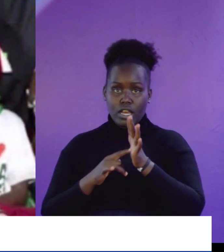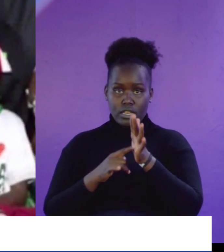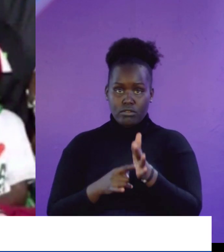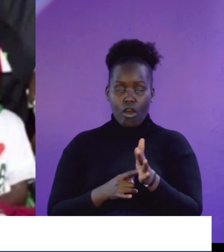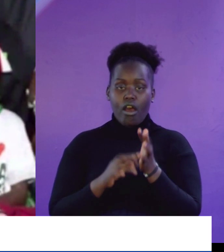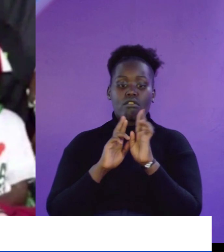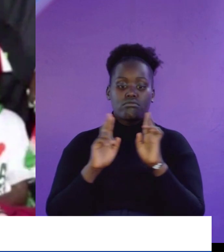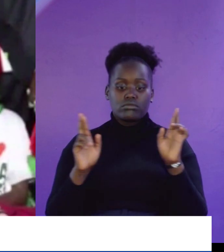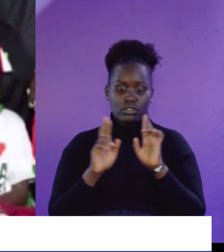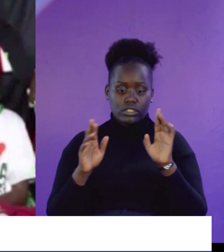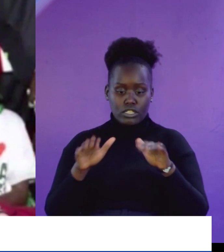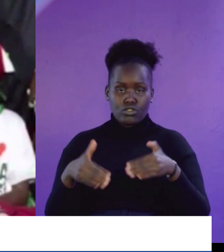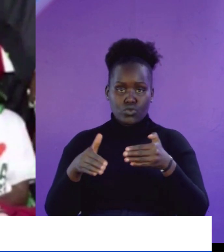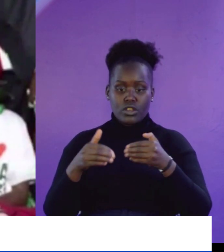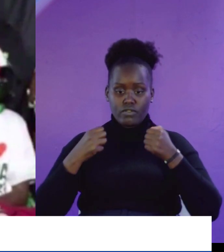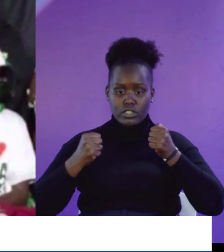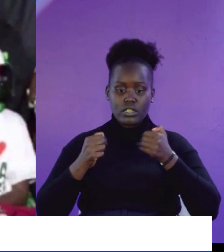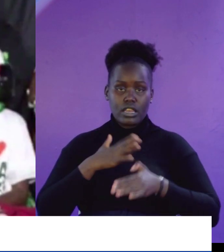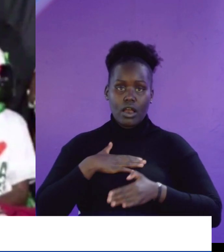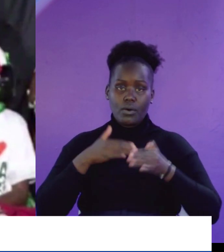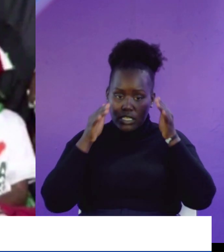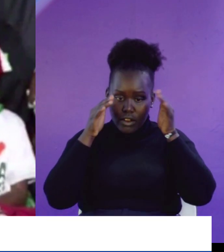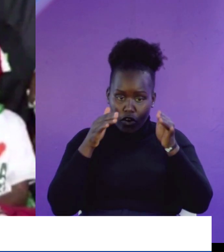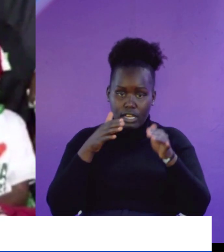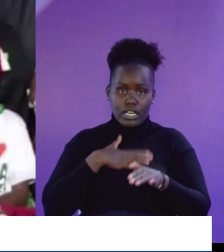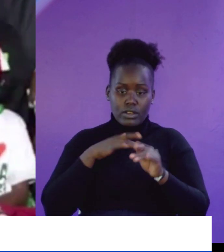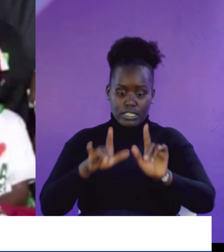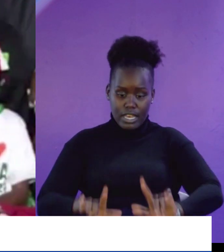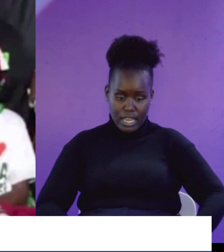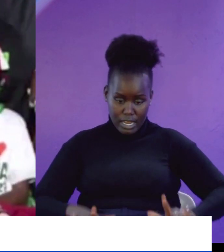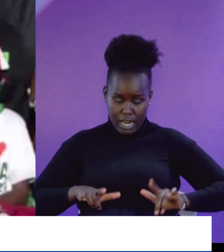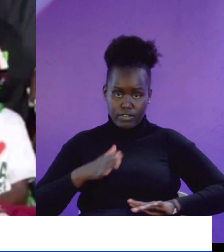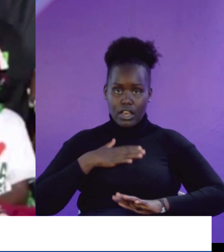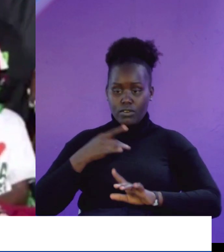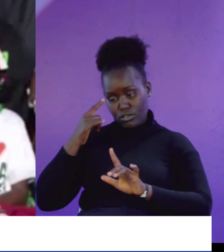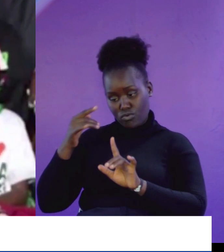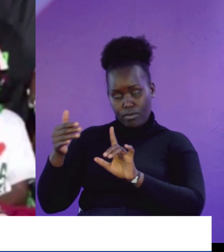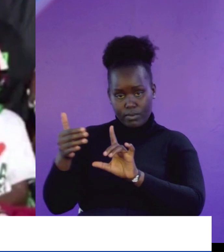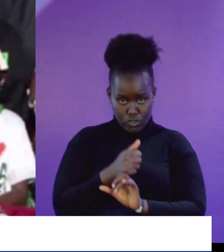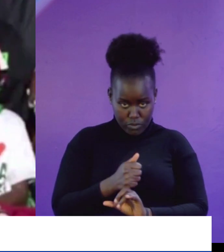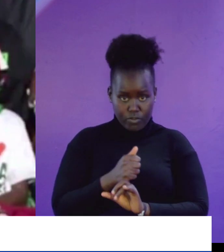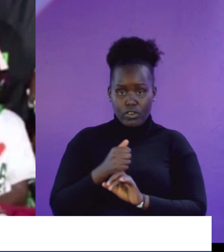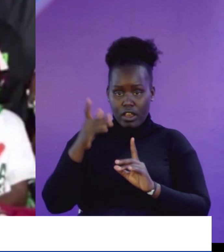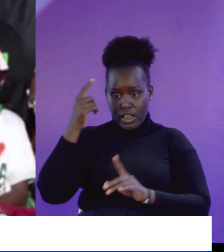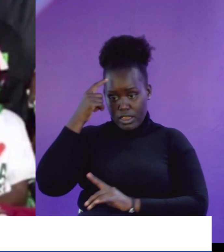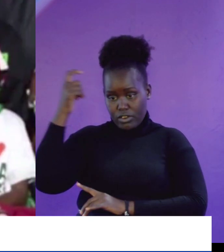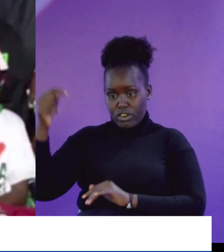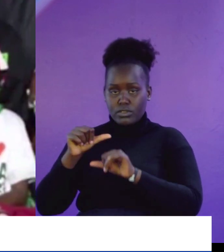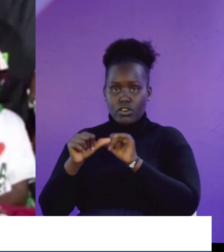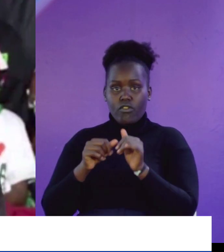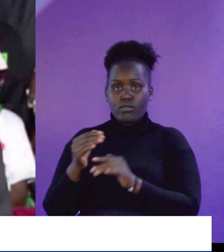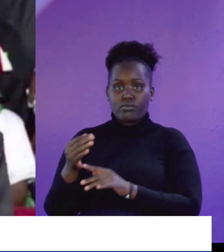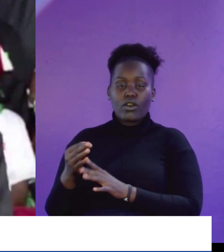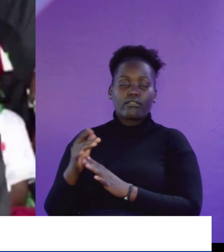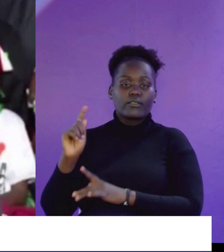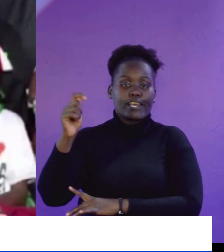strength, our commitment, and even our lives to achieve the dream of a prosperous Kenya. Now allow me to direct you to the